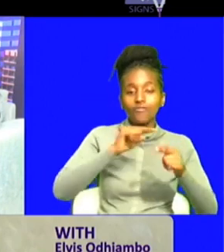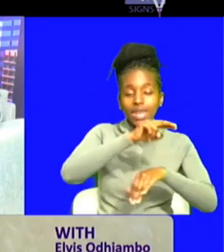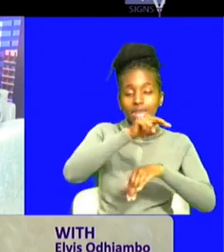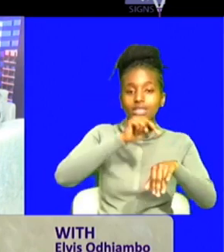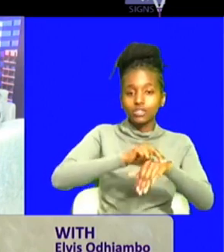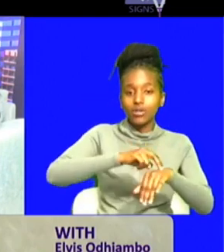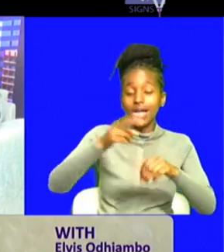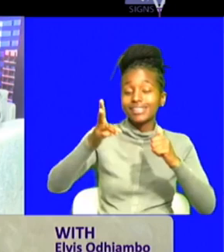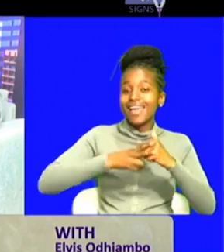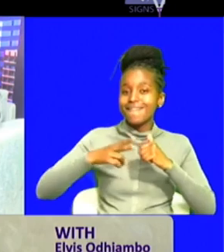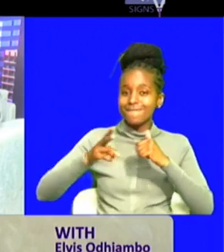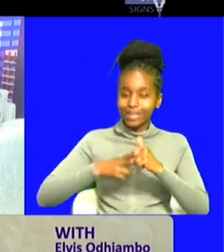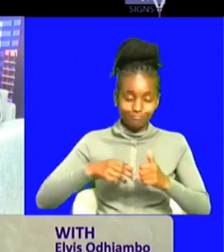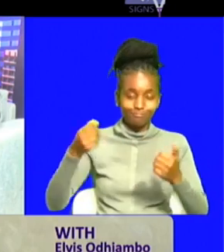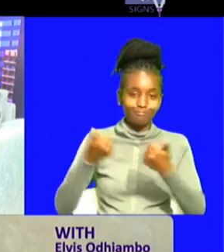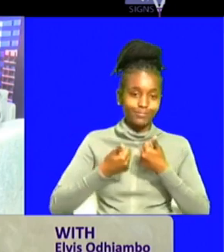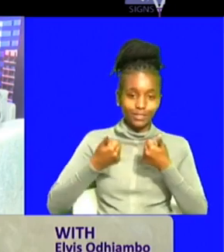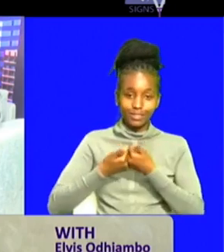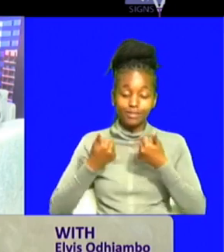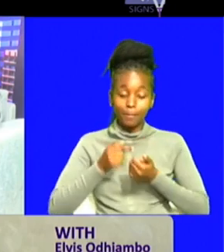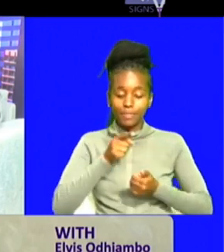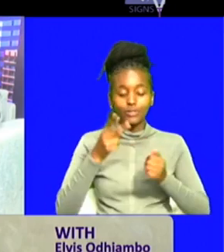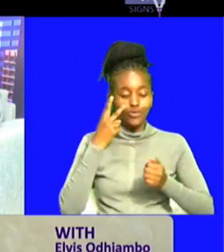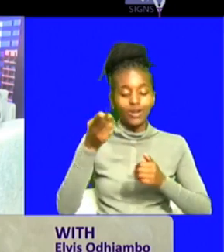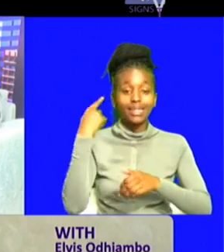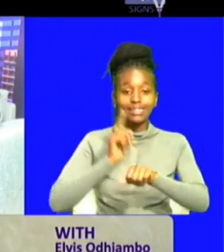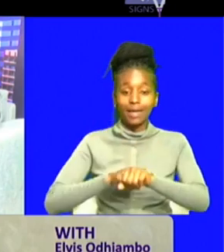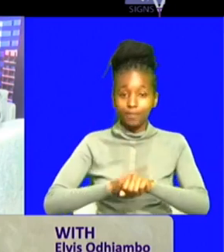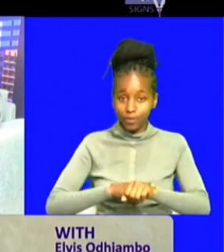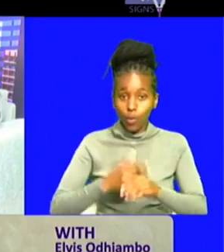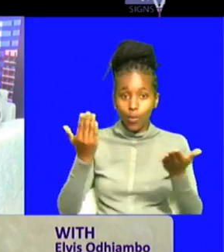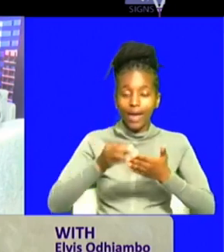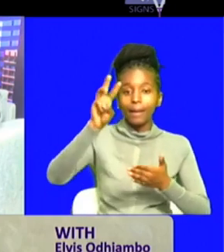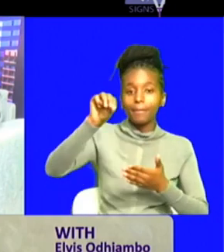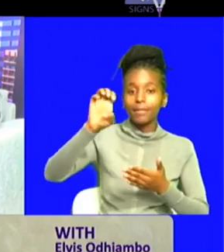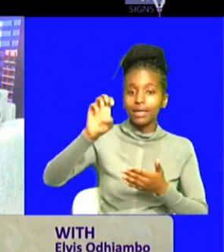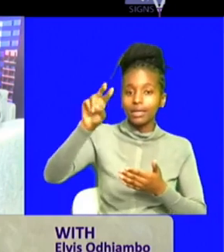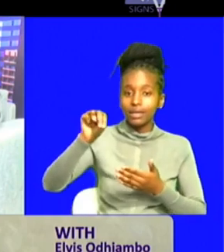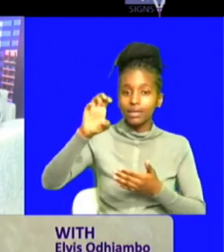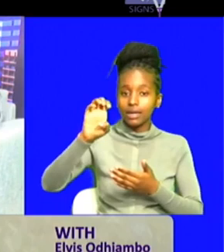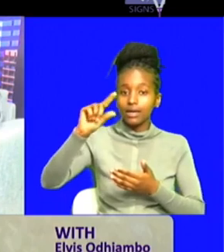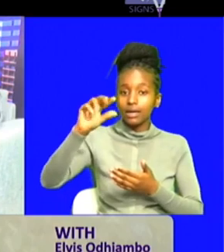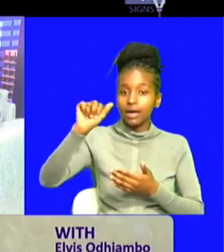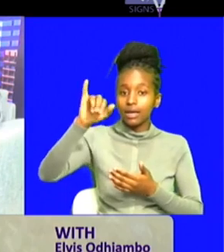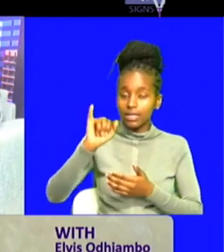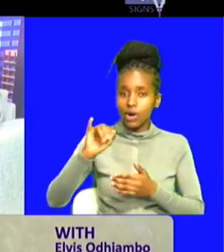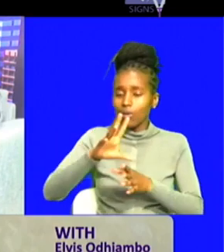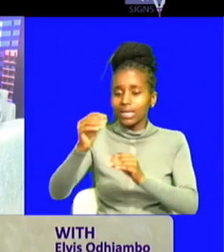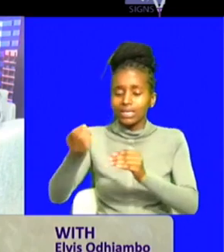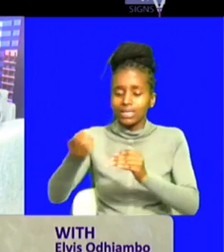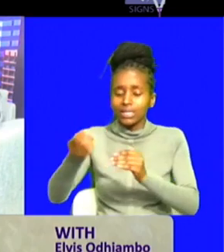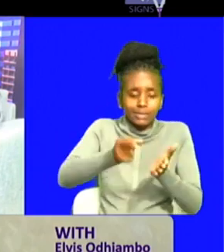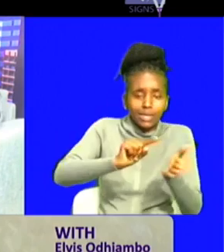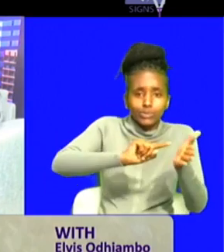sevens circuit. And that is we saw this really well last season, where, you know, Menengai Oilers went ahead, walienda wakichukua